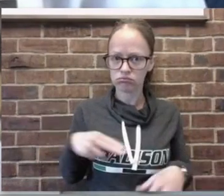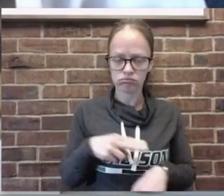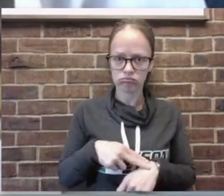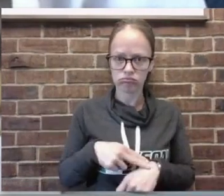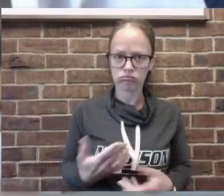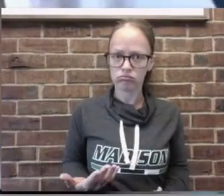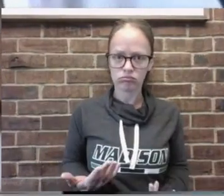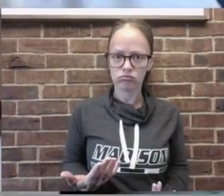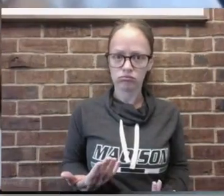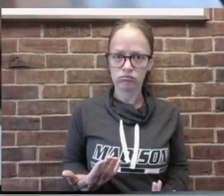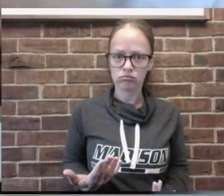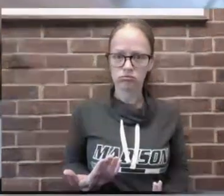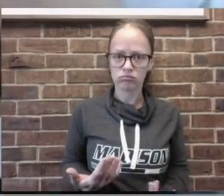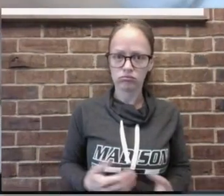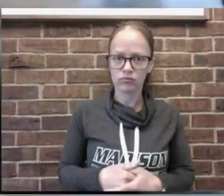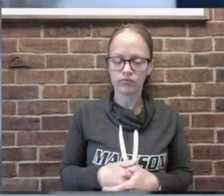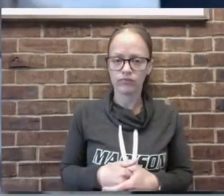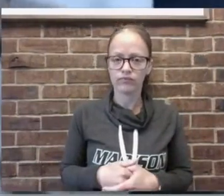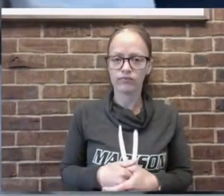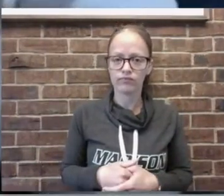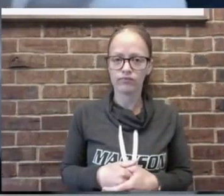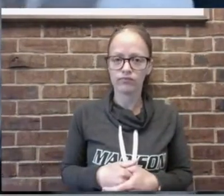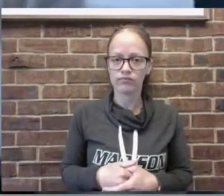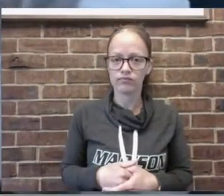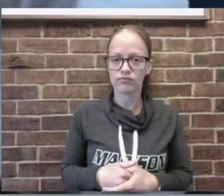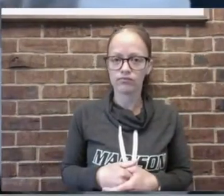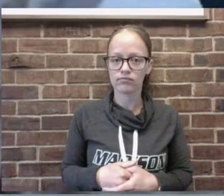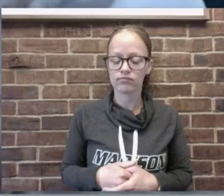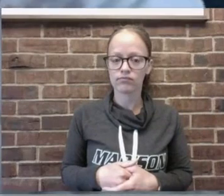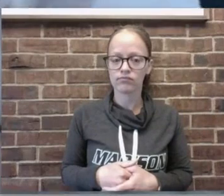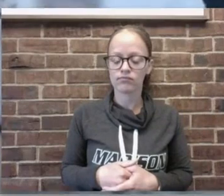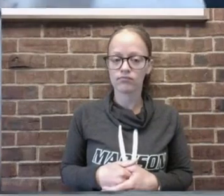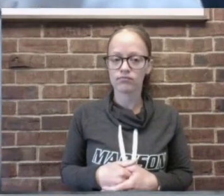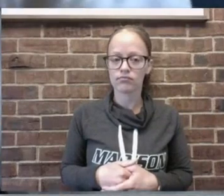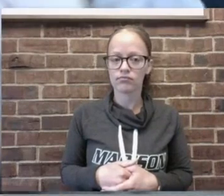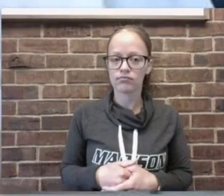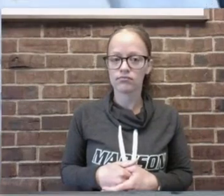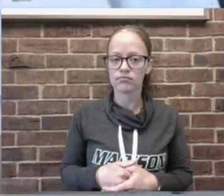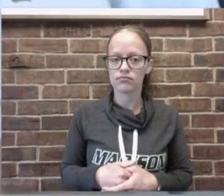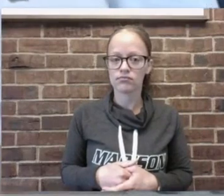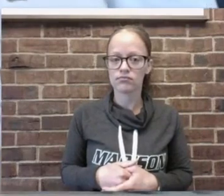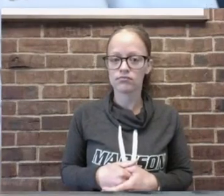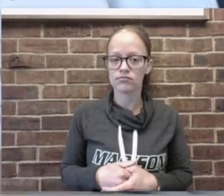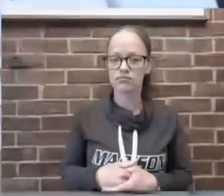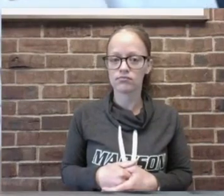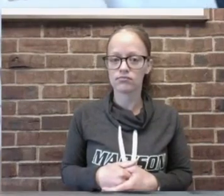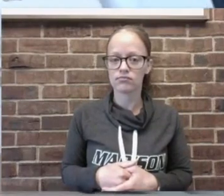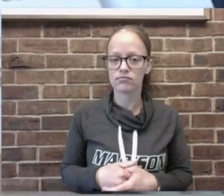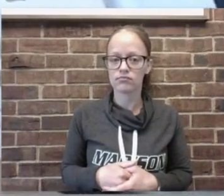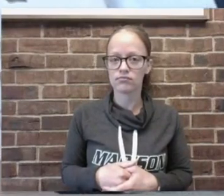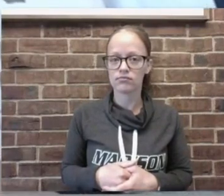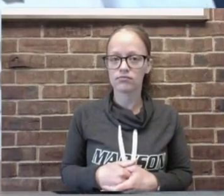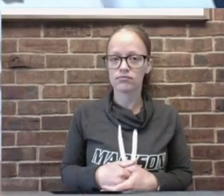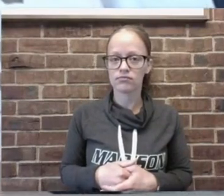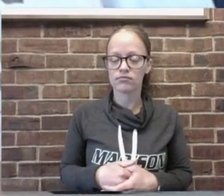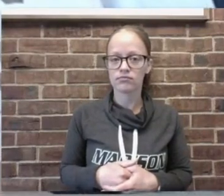you were big and bad too but like I